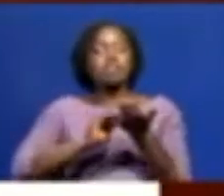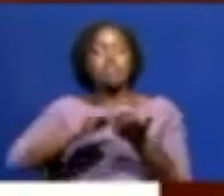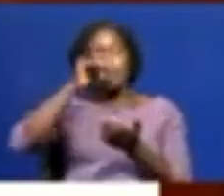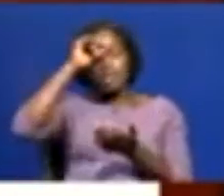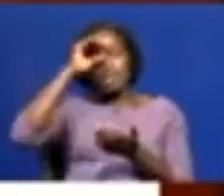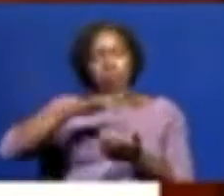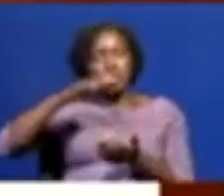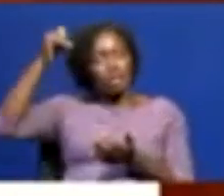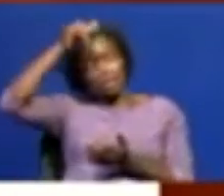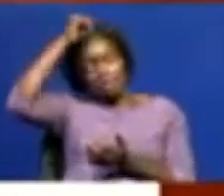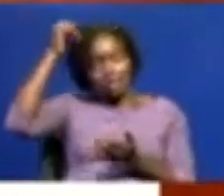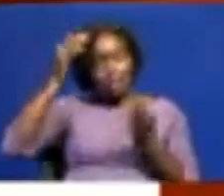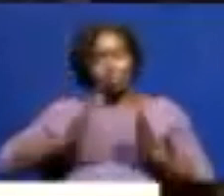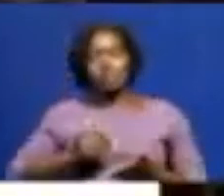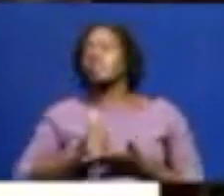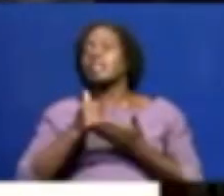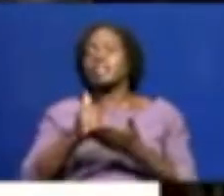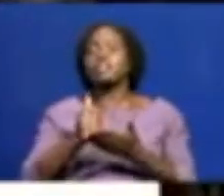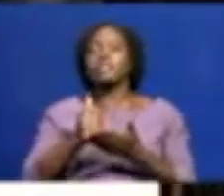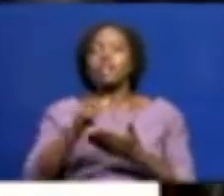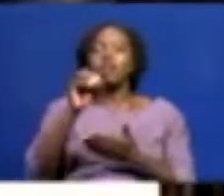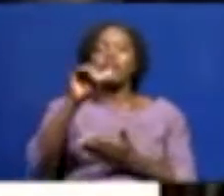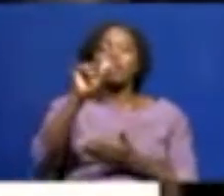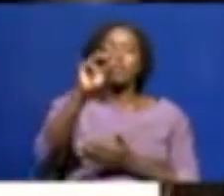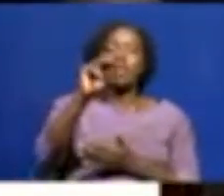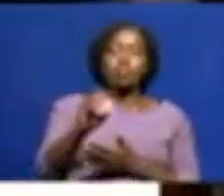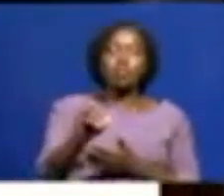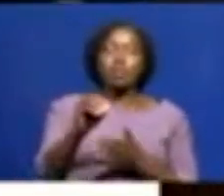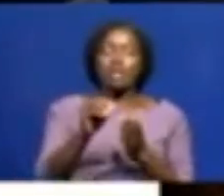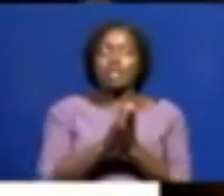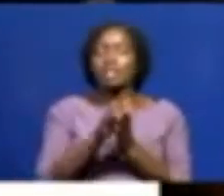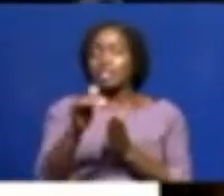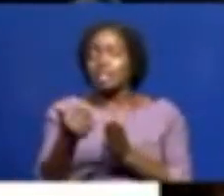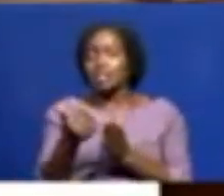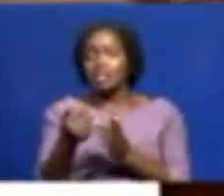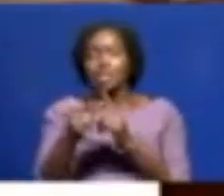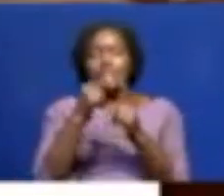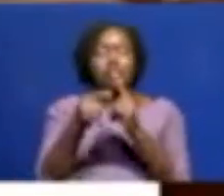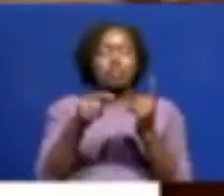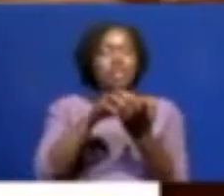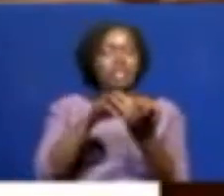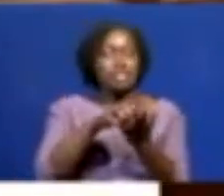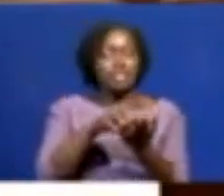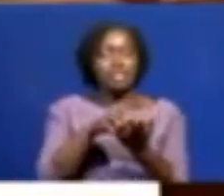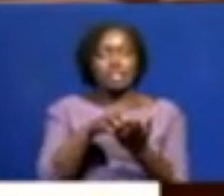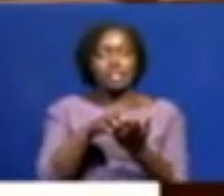Okoth Obado, his personal assistant Michael Oyamo, and Kaspiel Obiero are facing murder charges in the case.